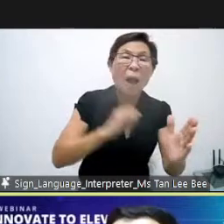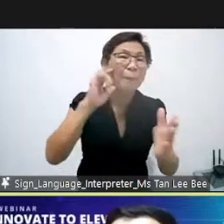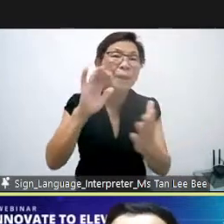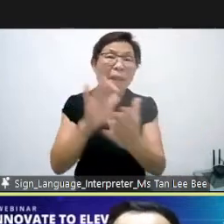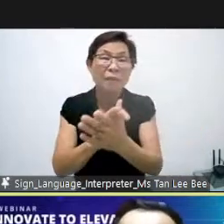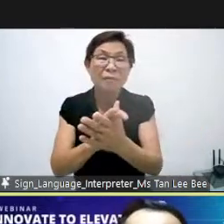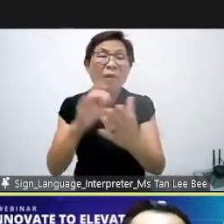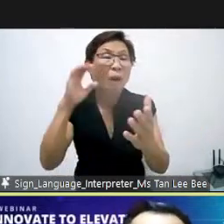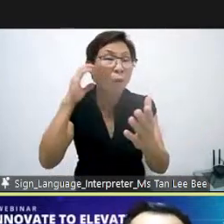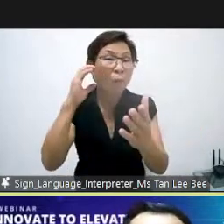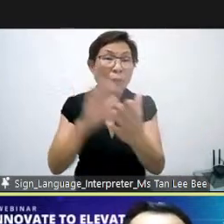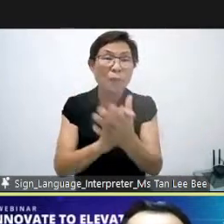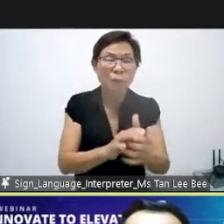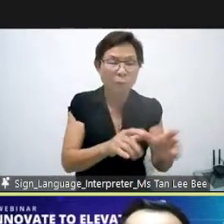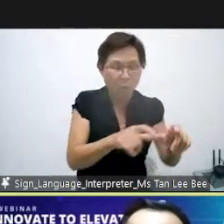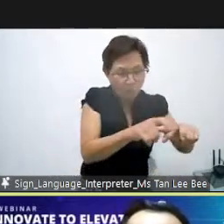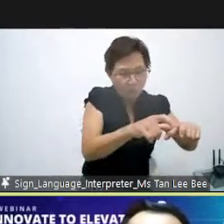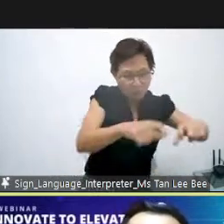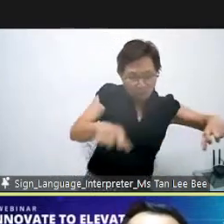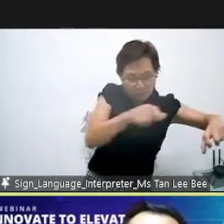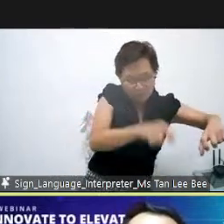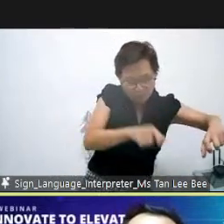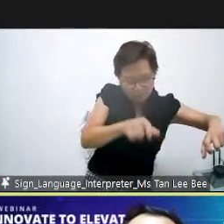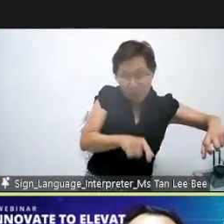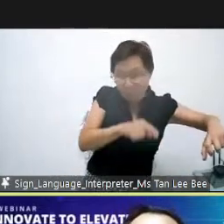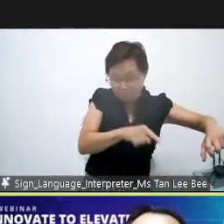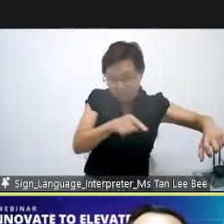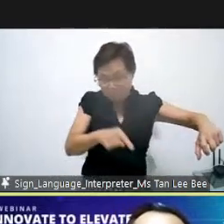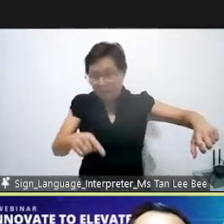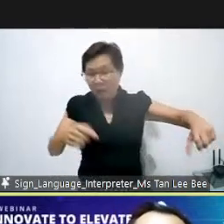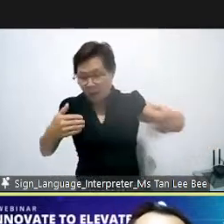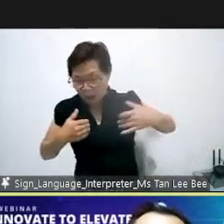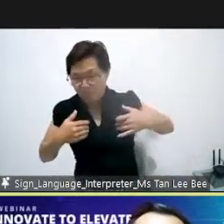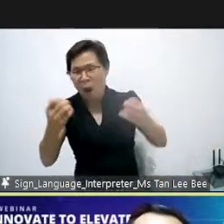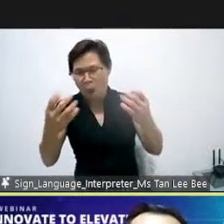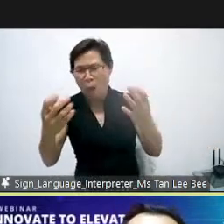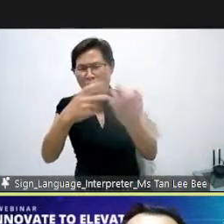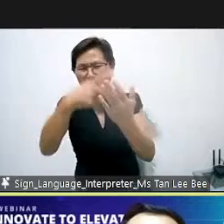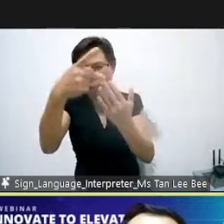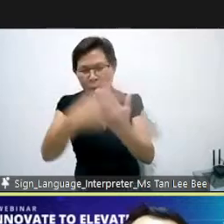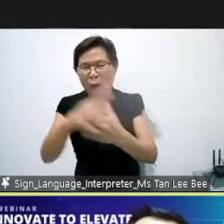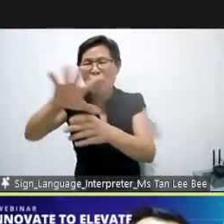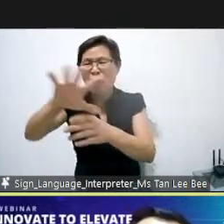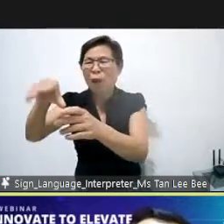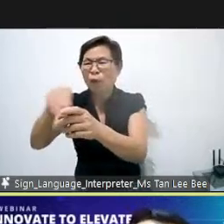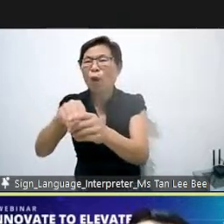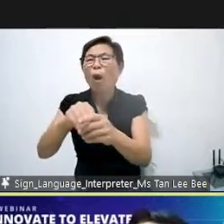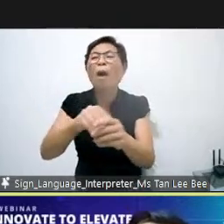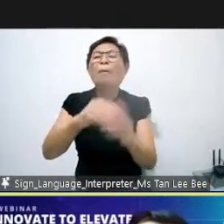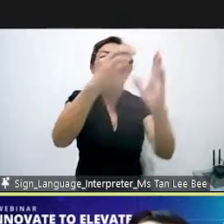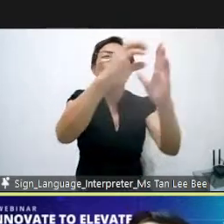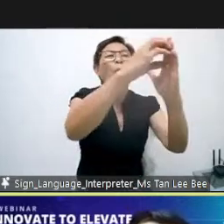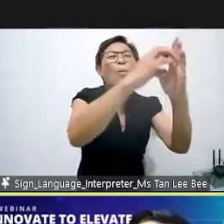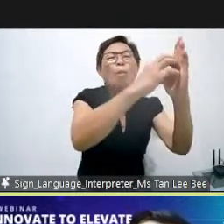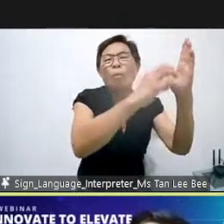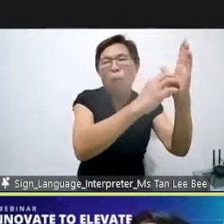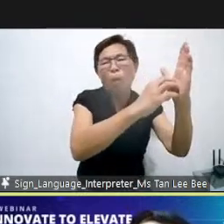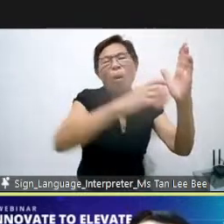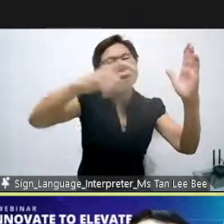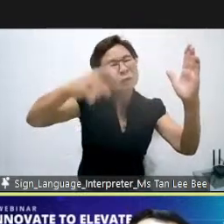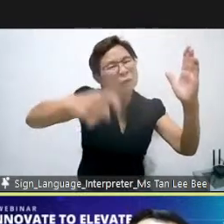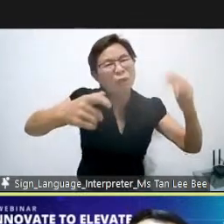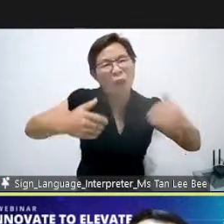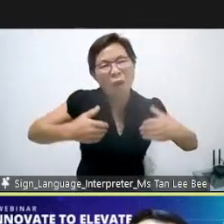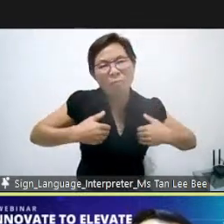our panels today, they have a lot of programs, but program involve modules. Okay, modules. When we talk about modules, we have to have